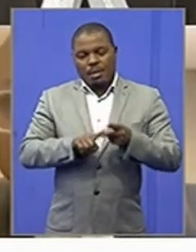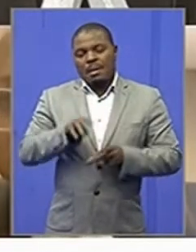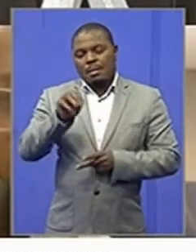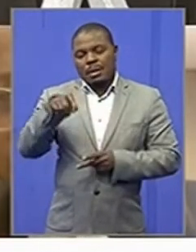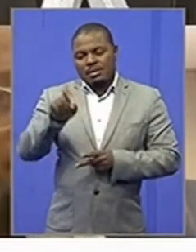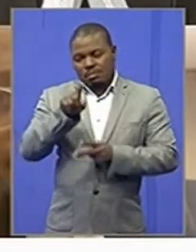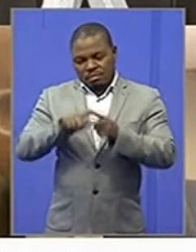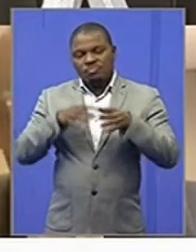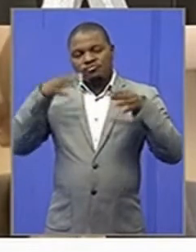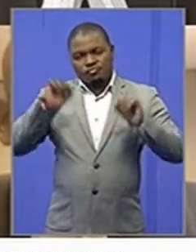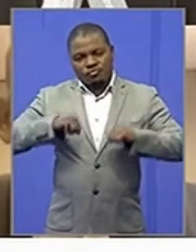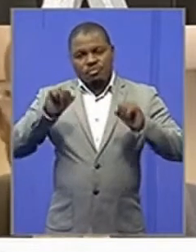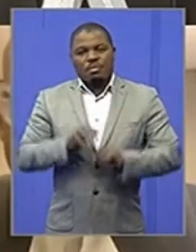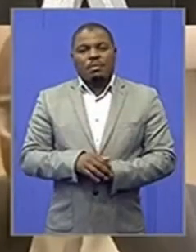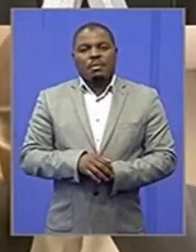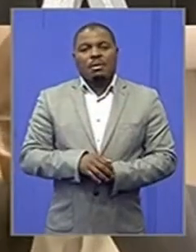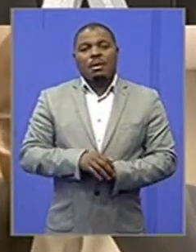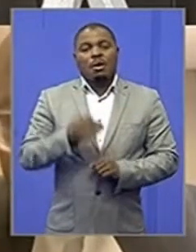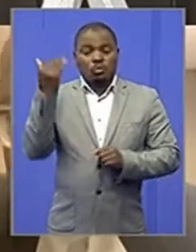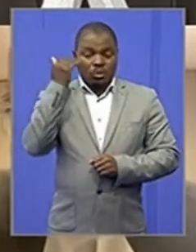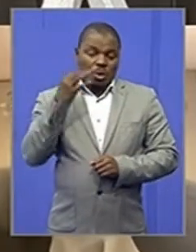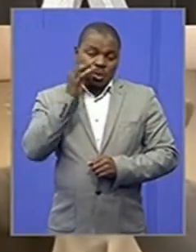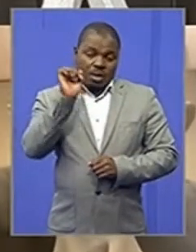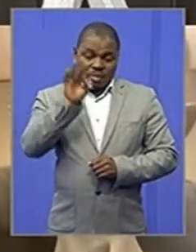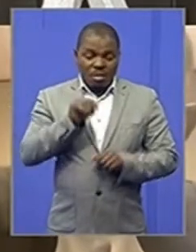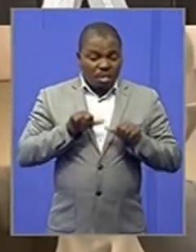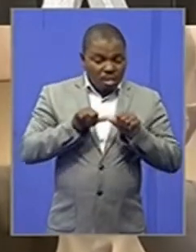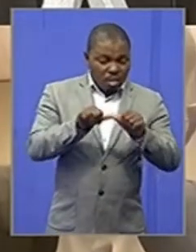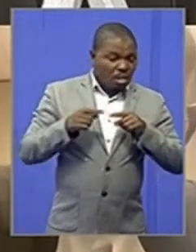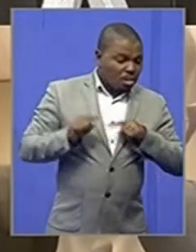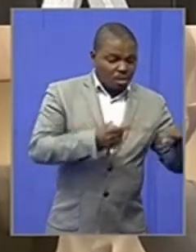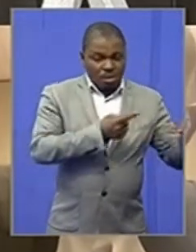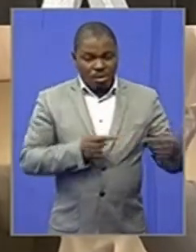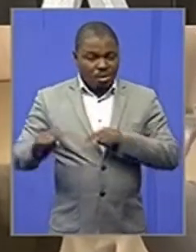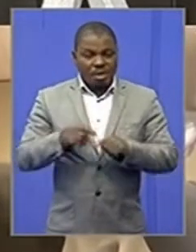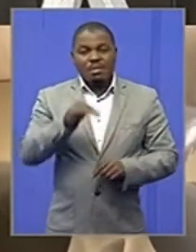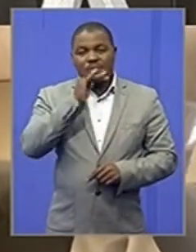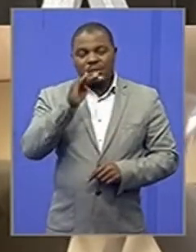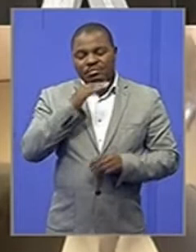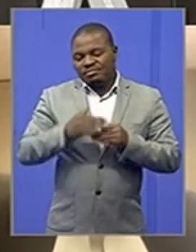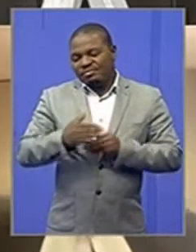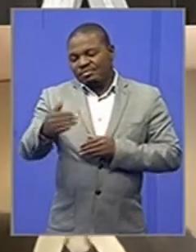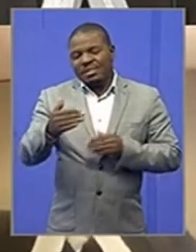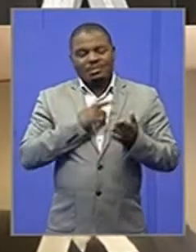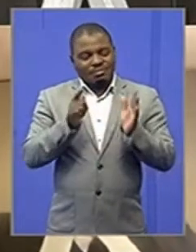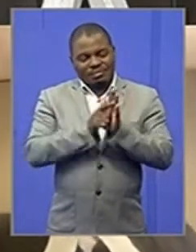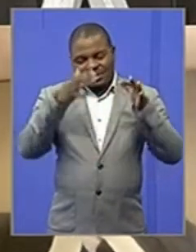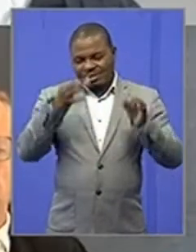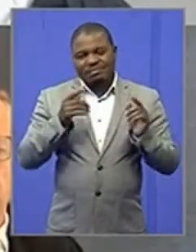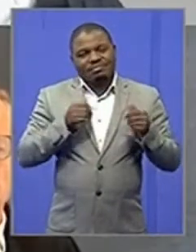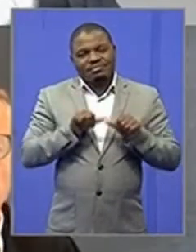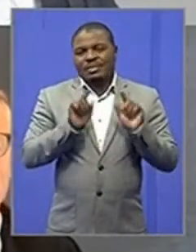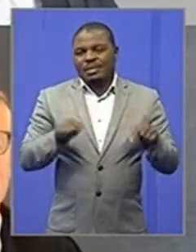moatlhodi o sweditse ka gore ga kgotlatshekelo e ka dumela dingangisano di tswelela pele di tlile go kgoreletsa go khotliswa ga ditshwetso tsa